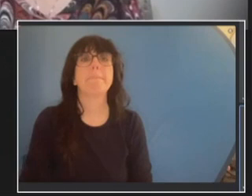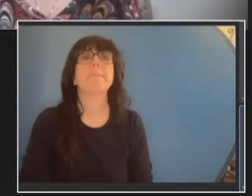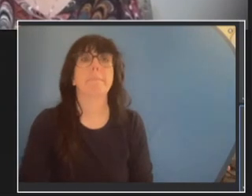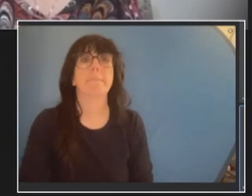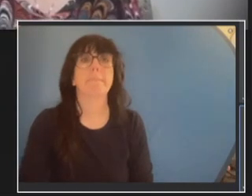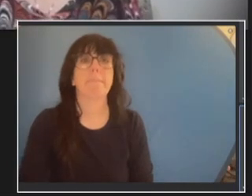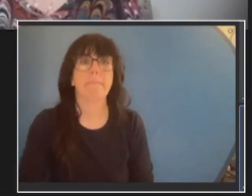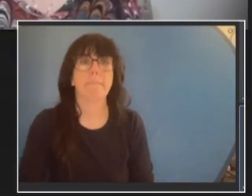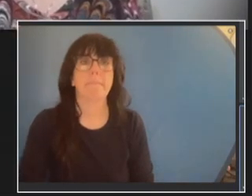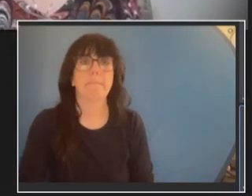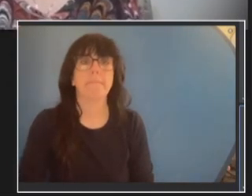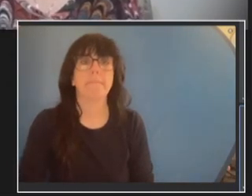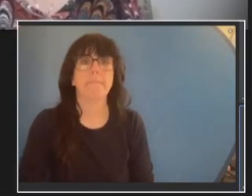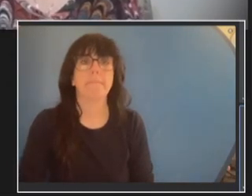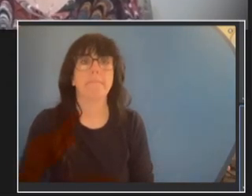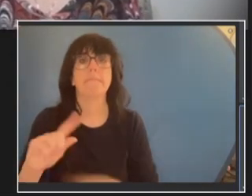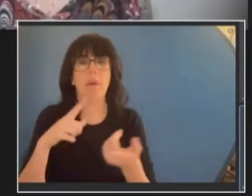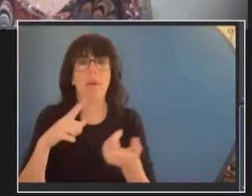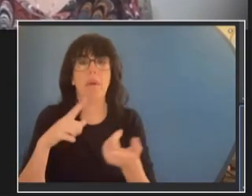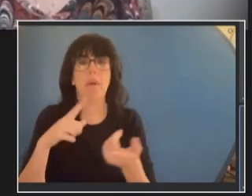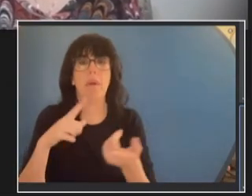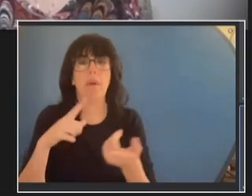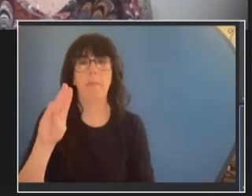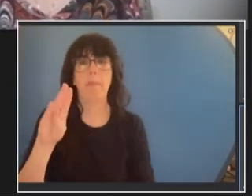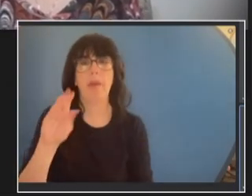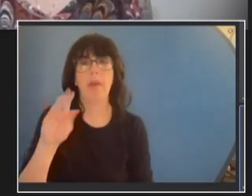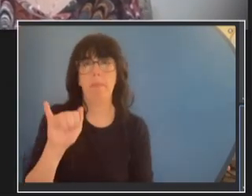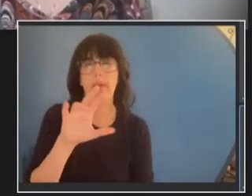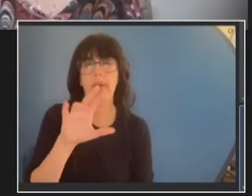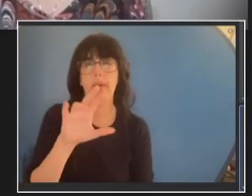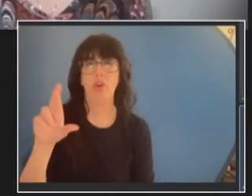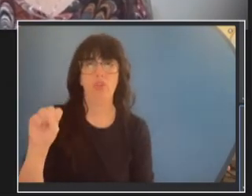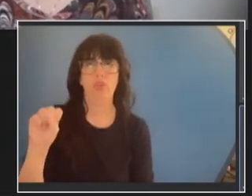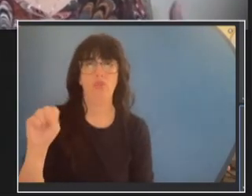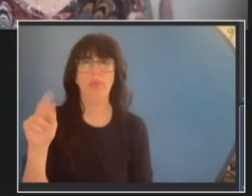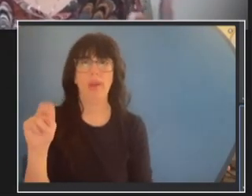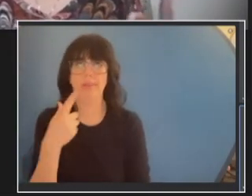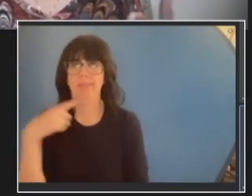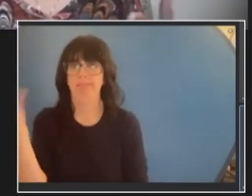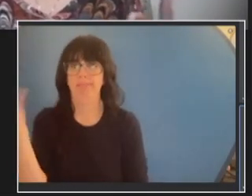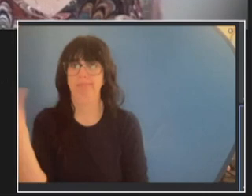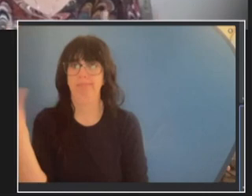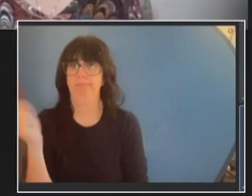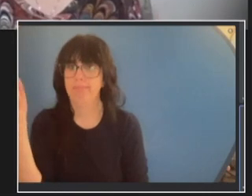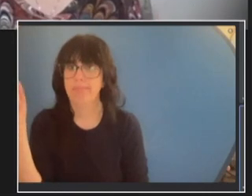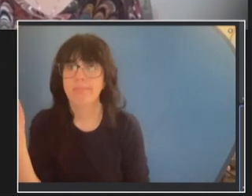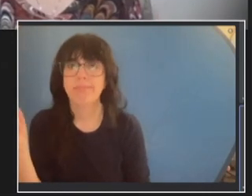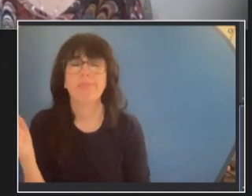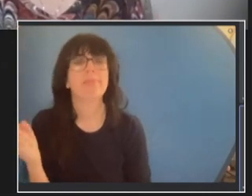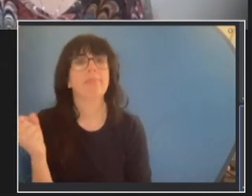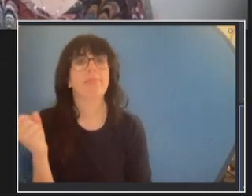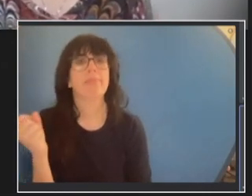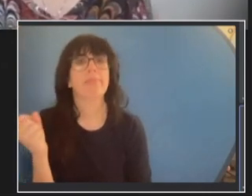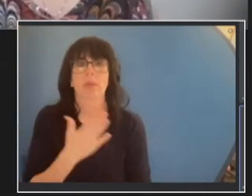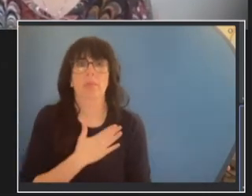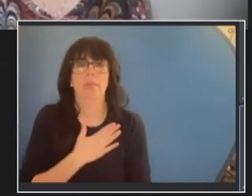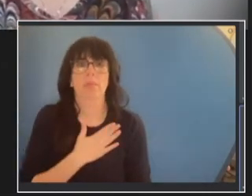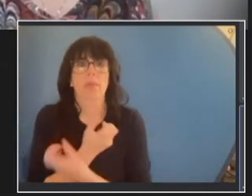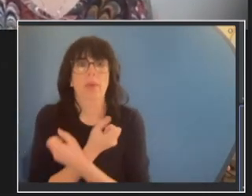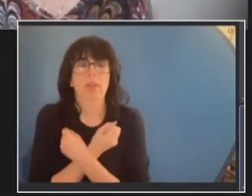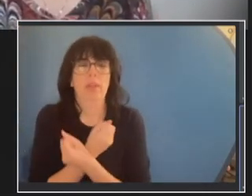yes. It was an opportunity for me to merge not only my love for music, but also my interest